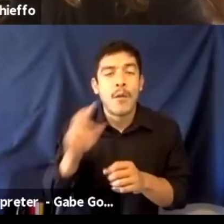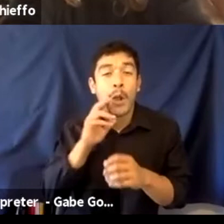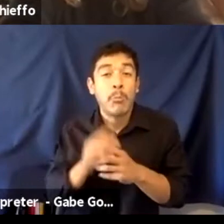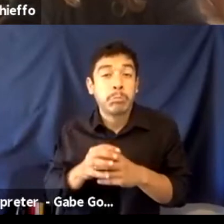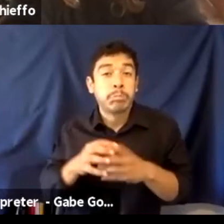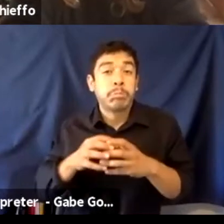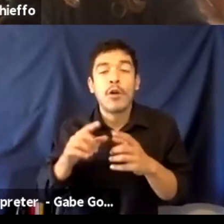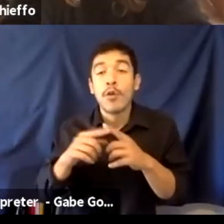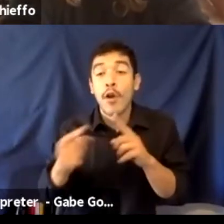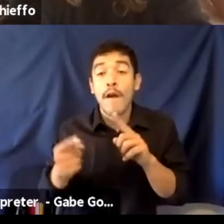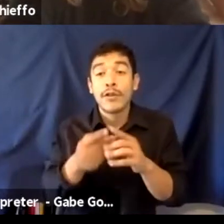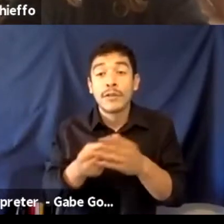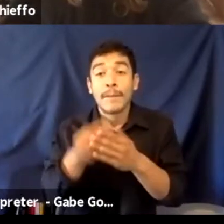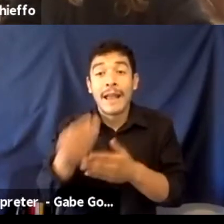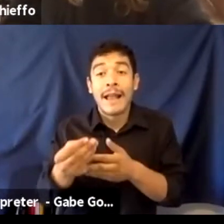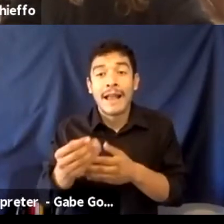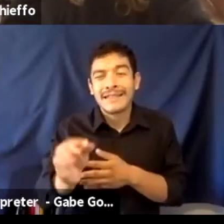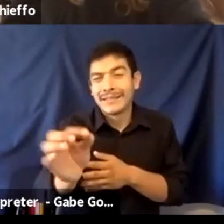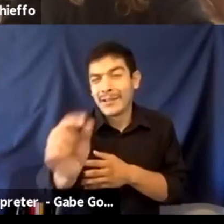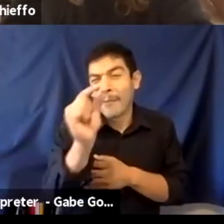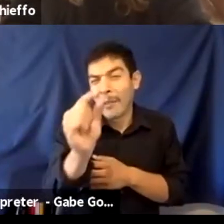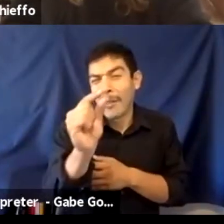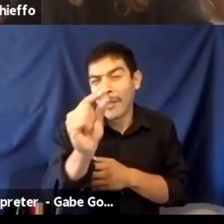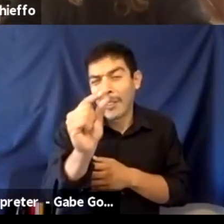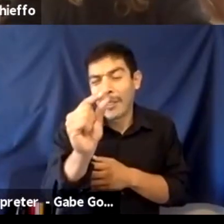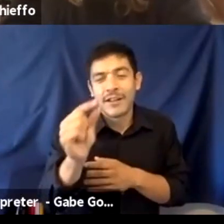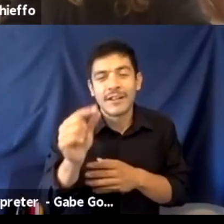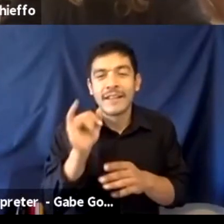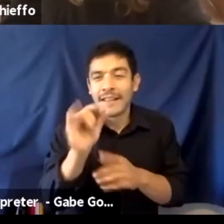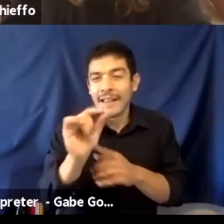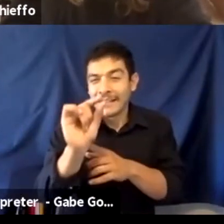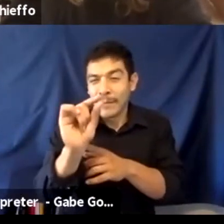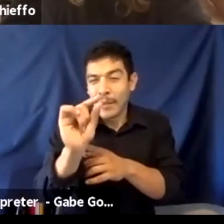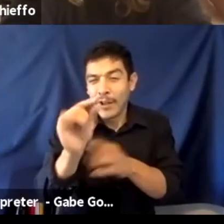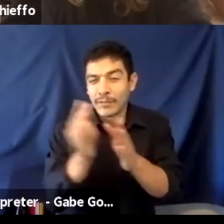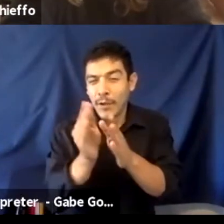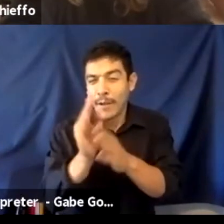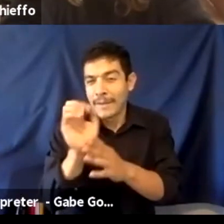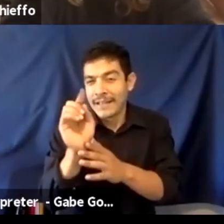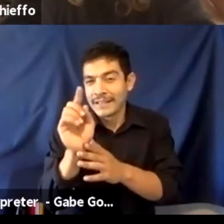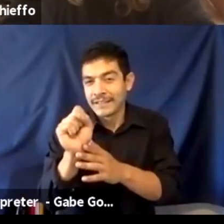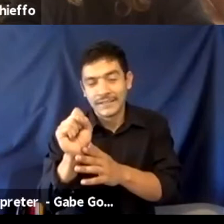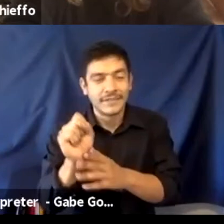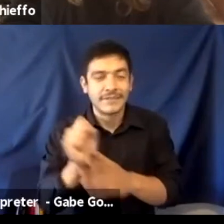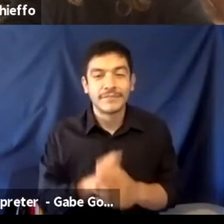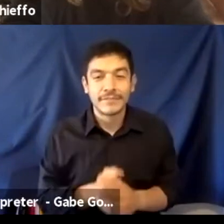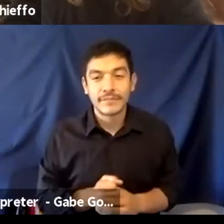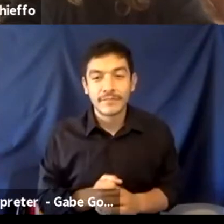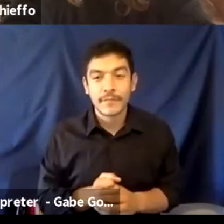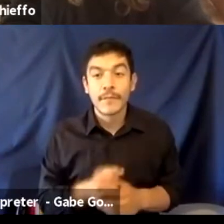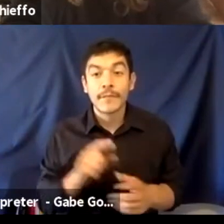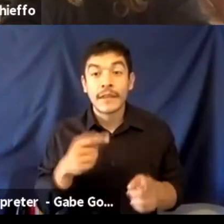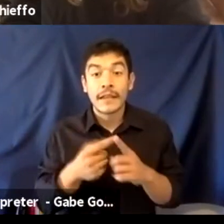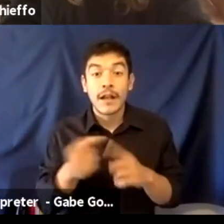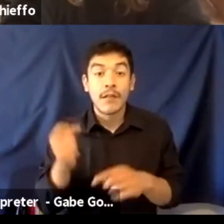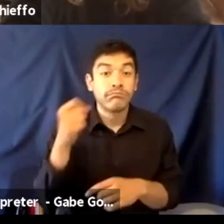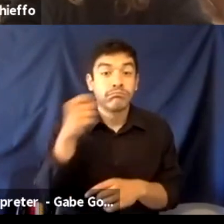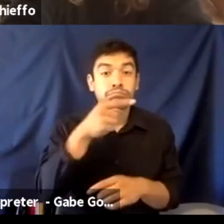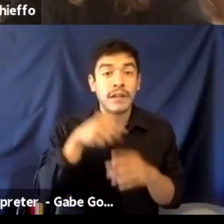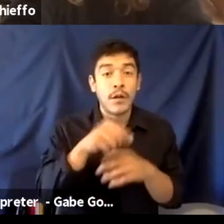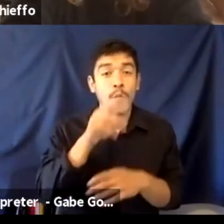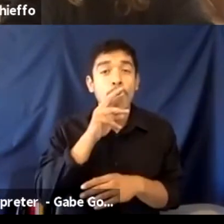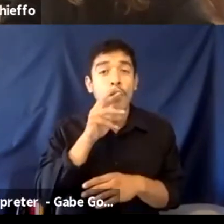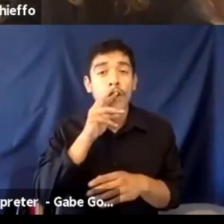first buy them. Okay, they're like these little itty bitty beads. Okay, and then when you soak them in